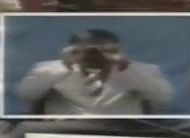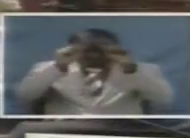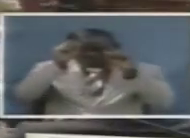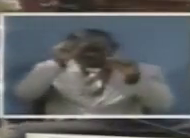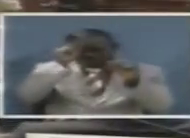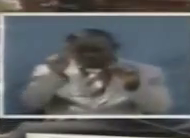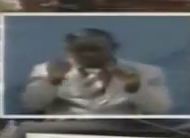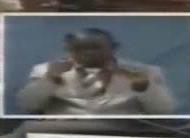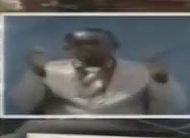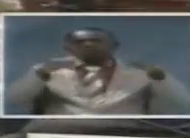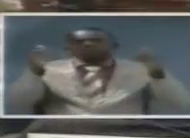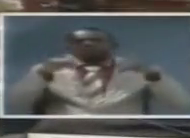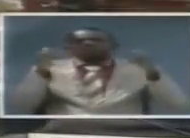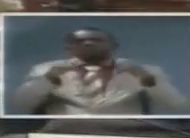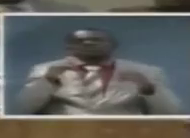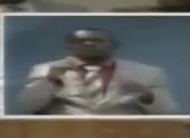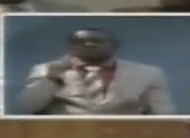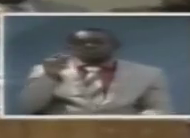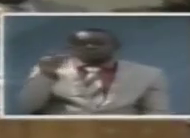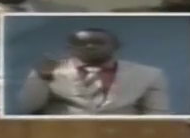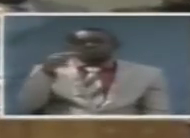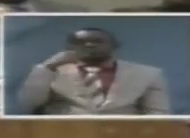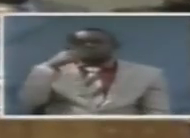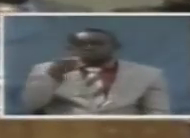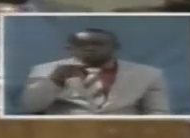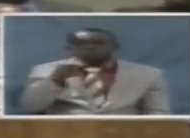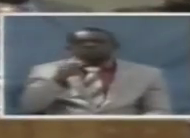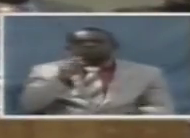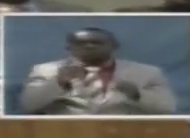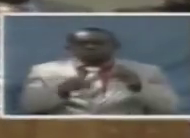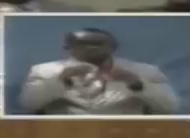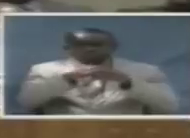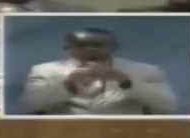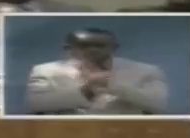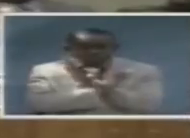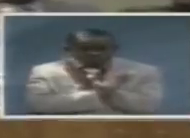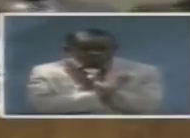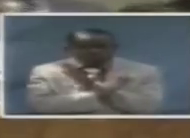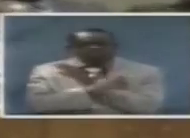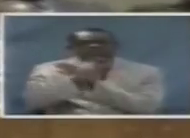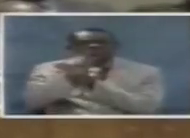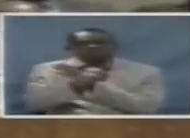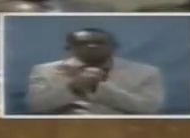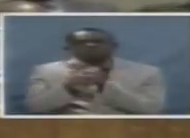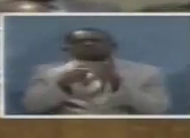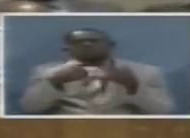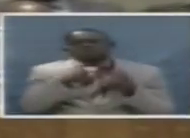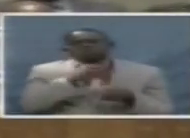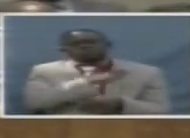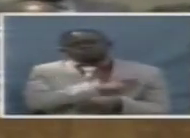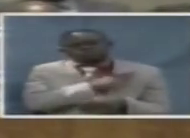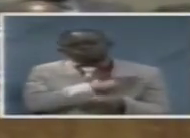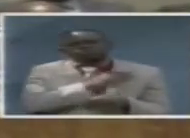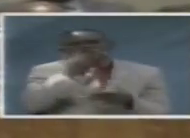reminded the nation of the need to uphold national values and principles which are centered